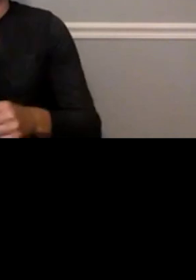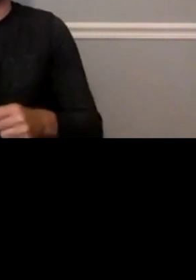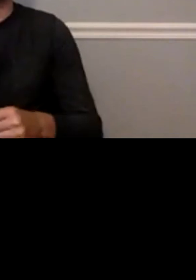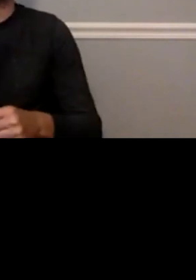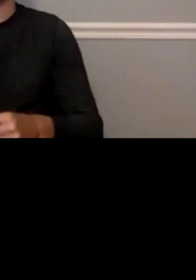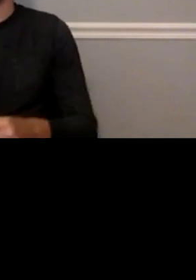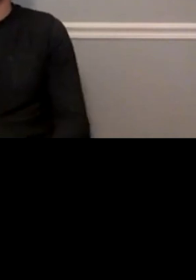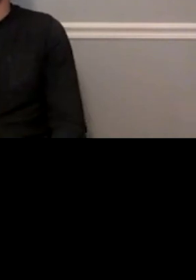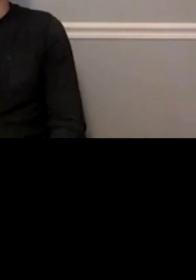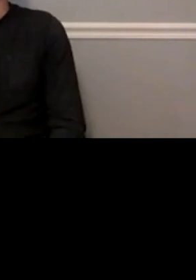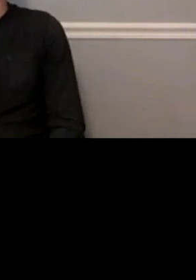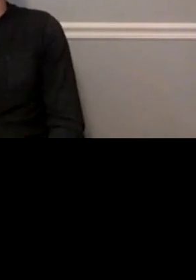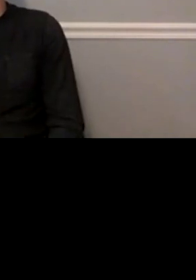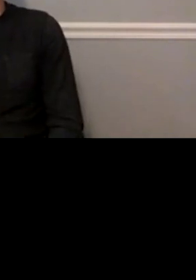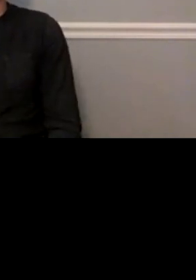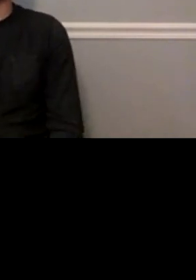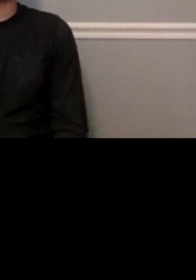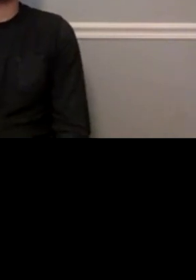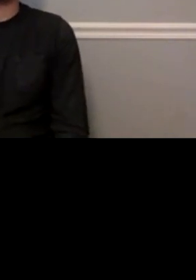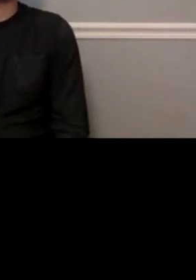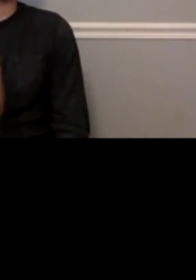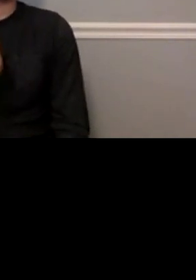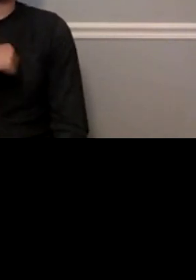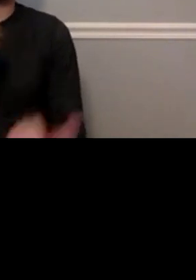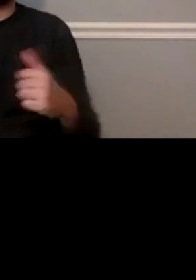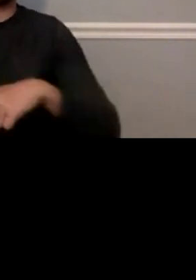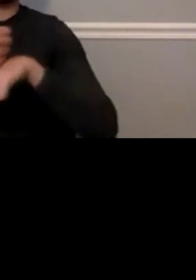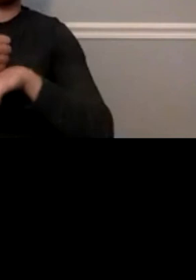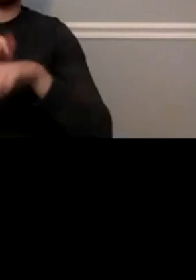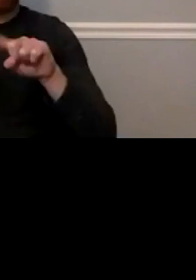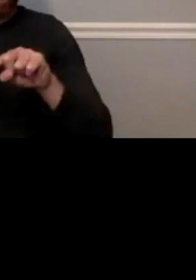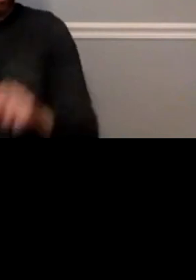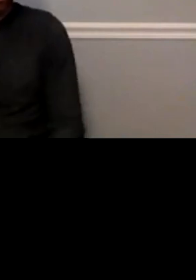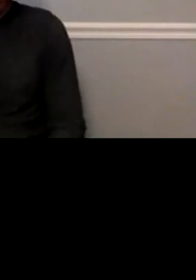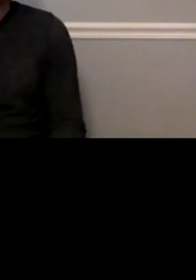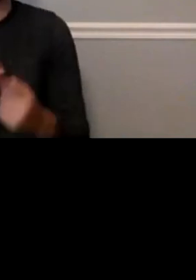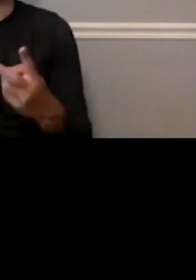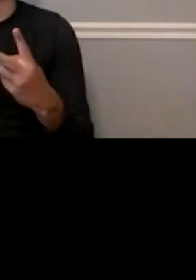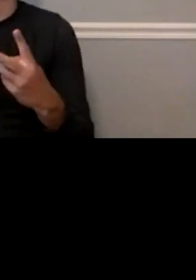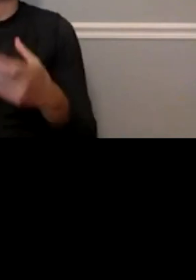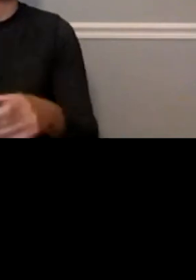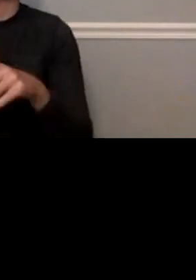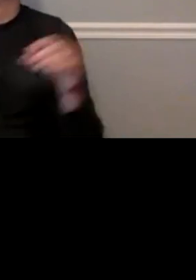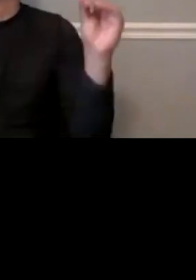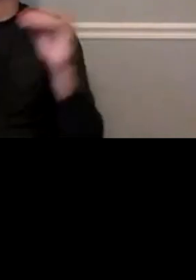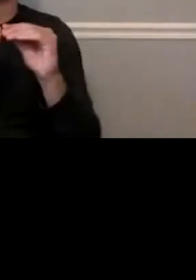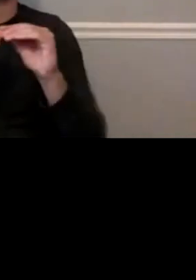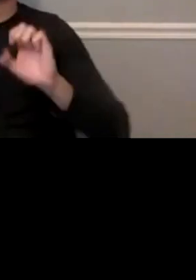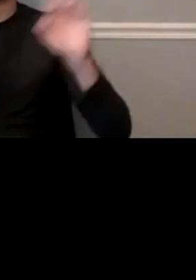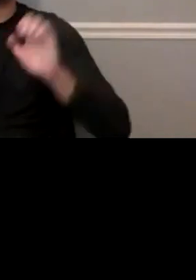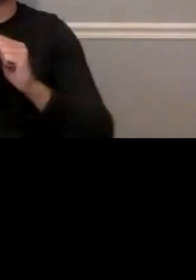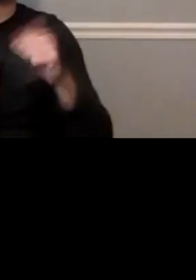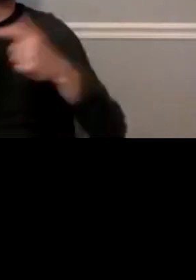to establish, like I said, how reliable they are. We're trying to include in our experiments, for example, other types of patients